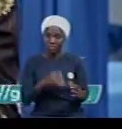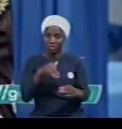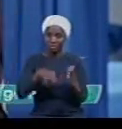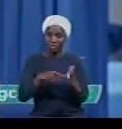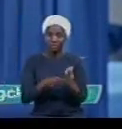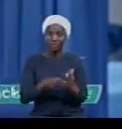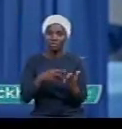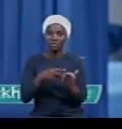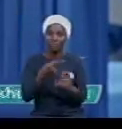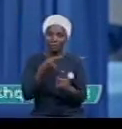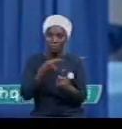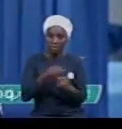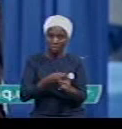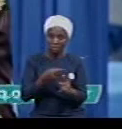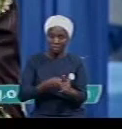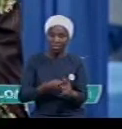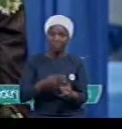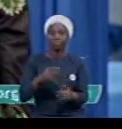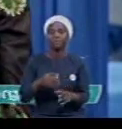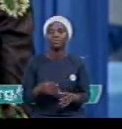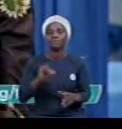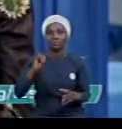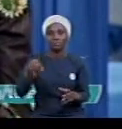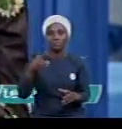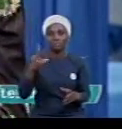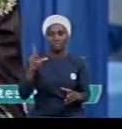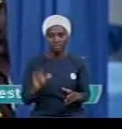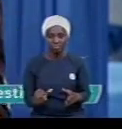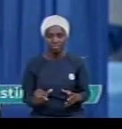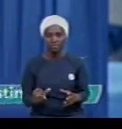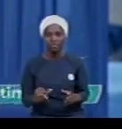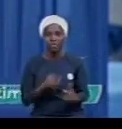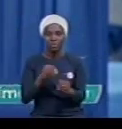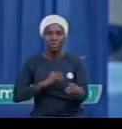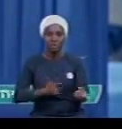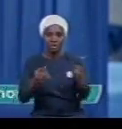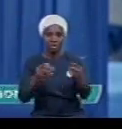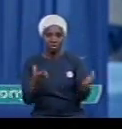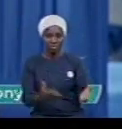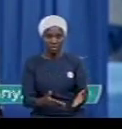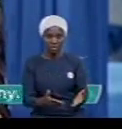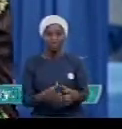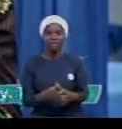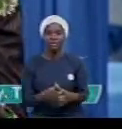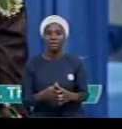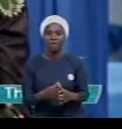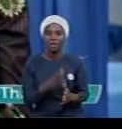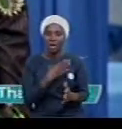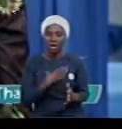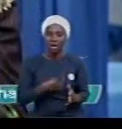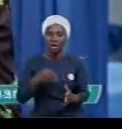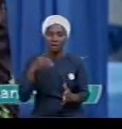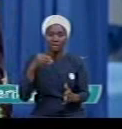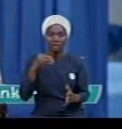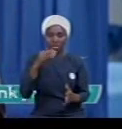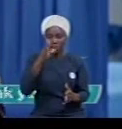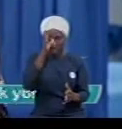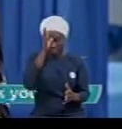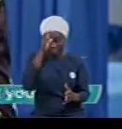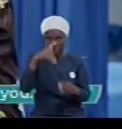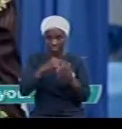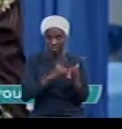ijarun ta ti se si tan ti baba gbadura fun wa pe ani to ba ni soro olorun ba won yin isoro